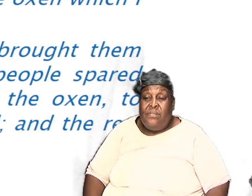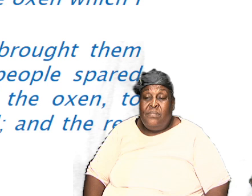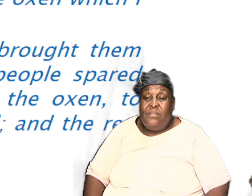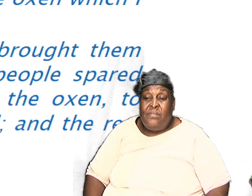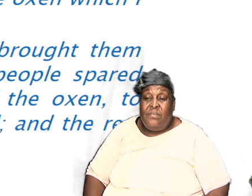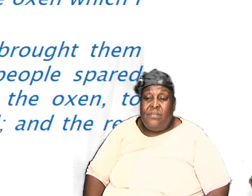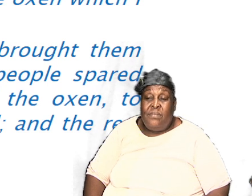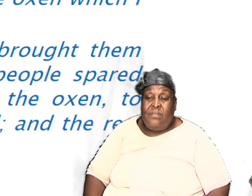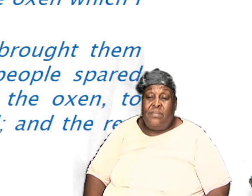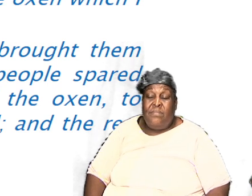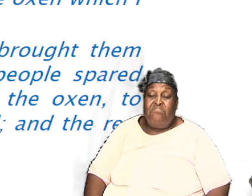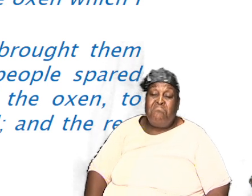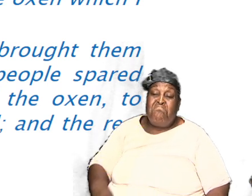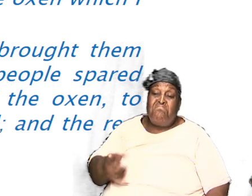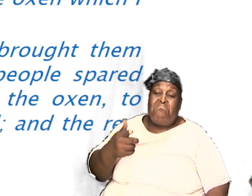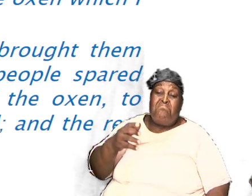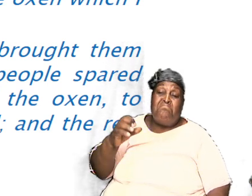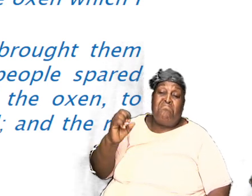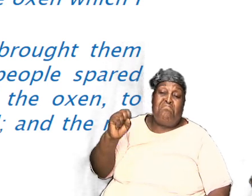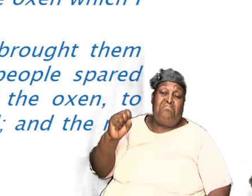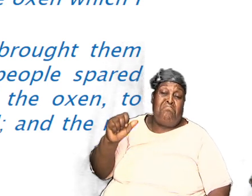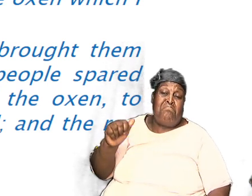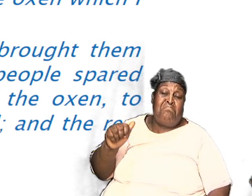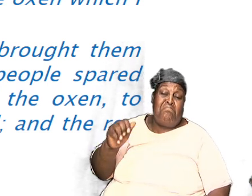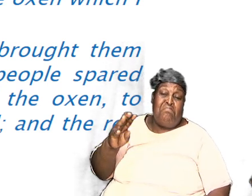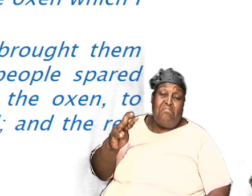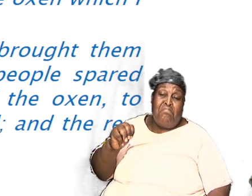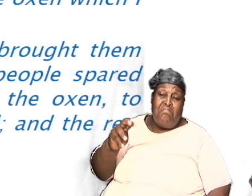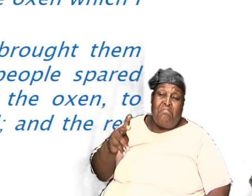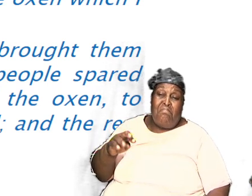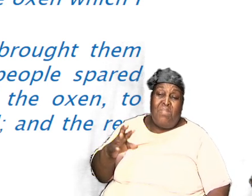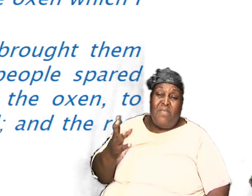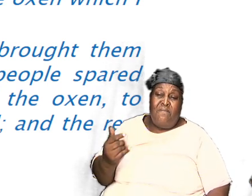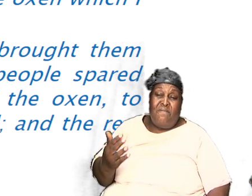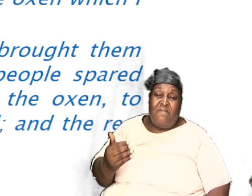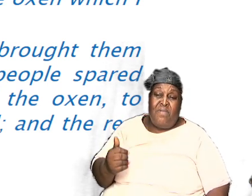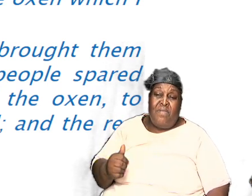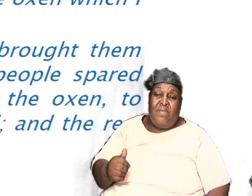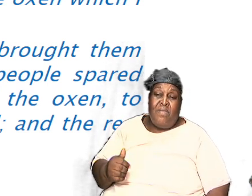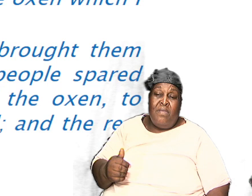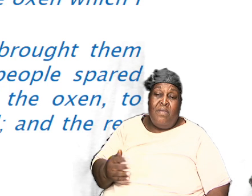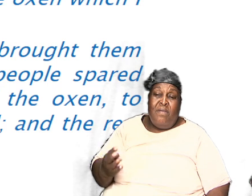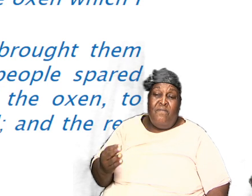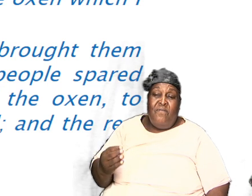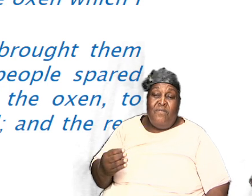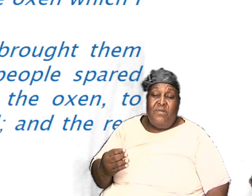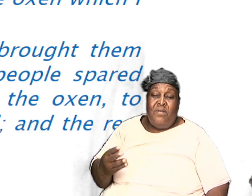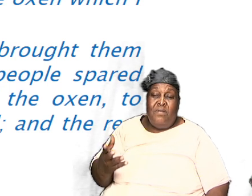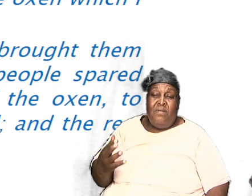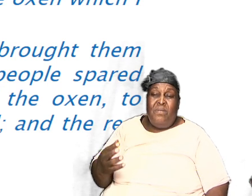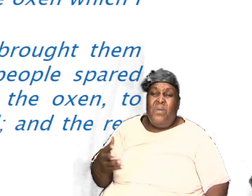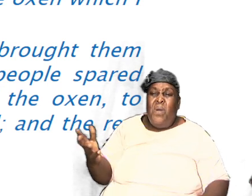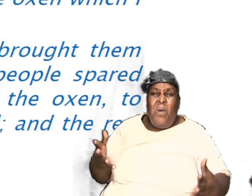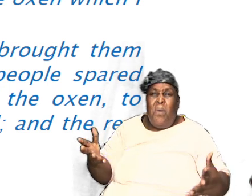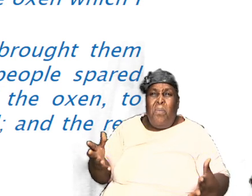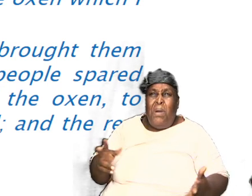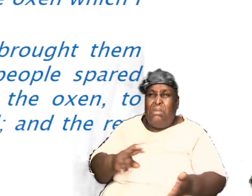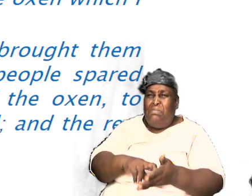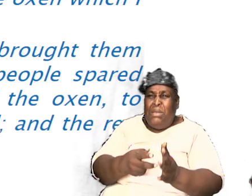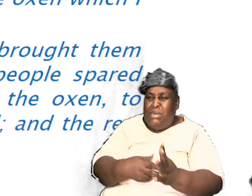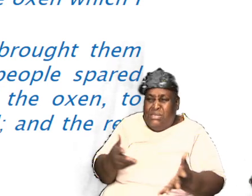First Samuel 15, 14 and 15. And Samuel said, what meaneth this,